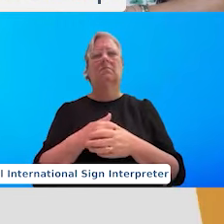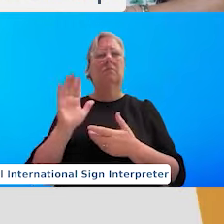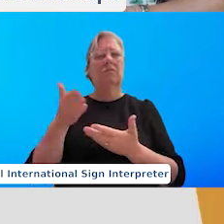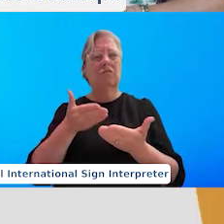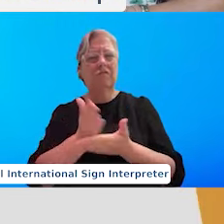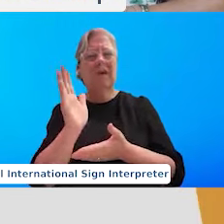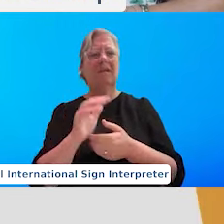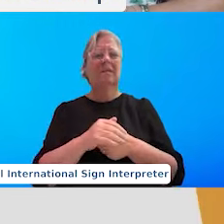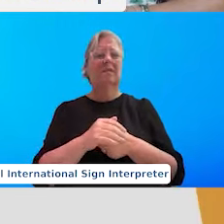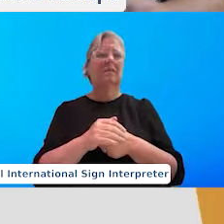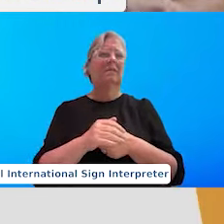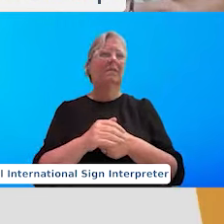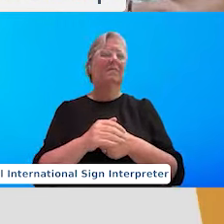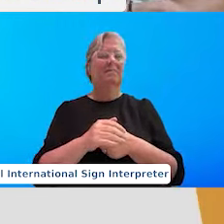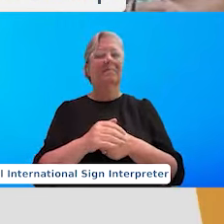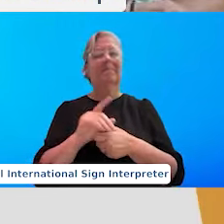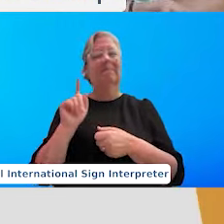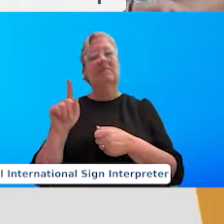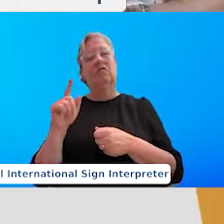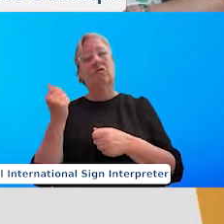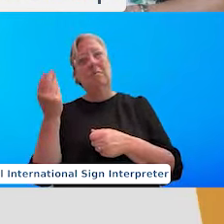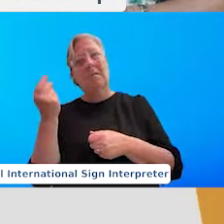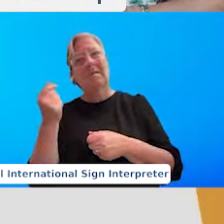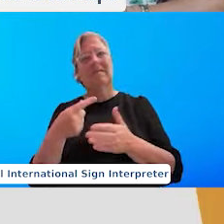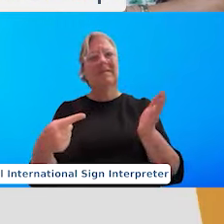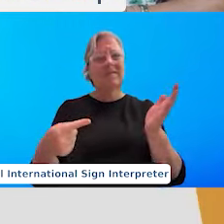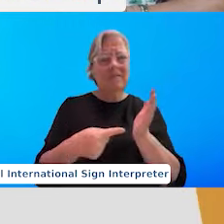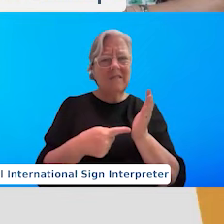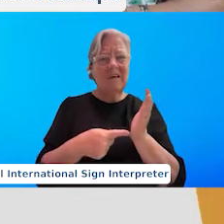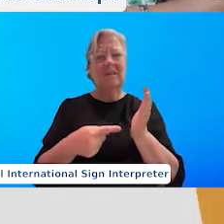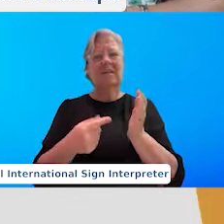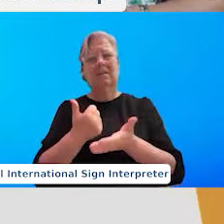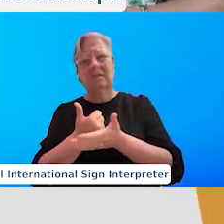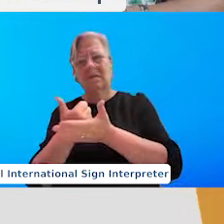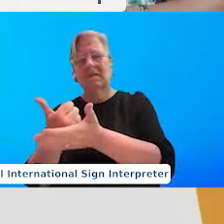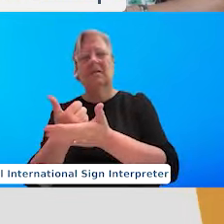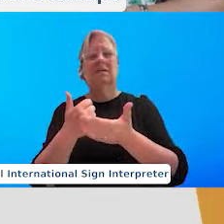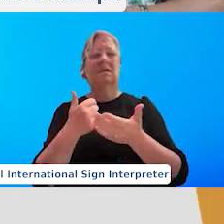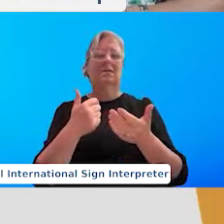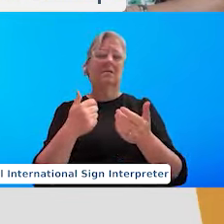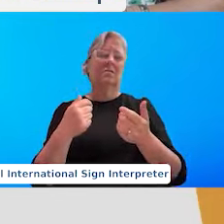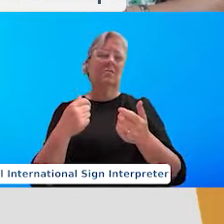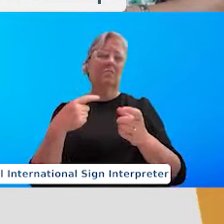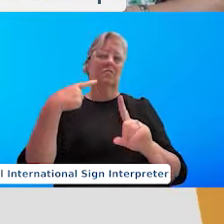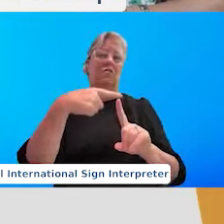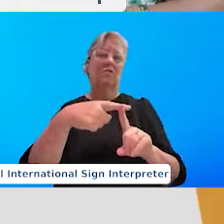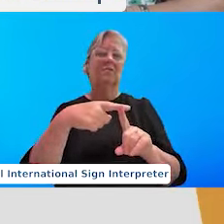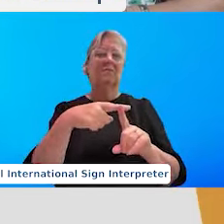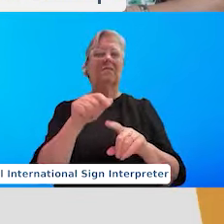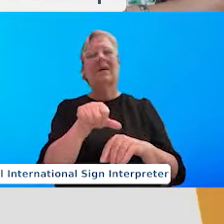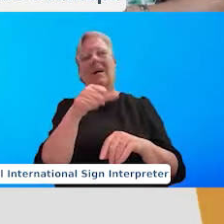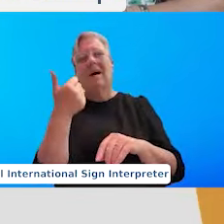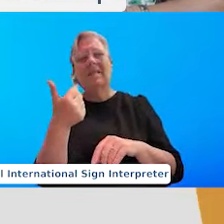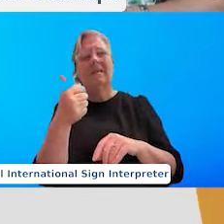discussions to bring to light the rights of persons with disabilities, the challenges,